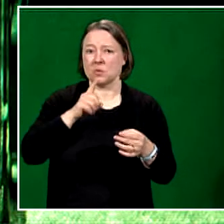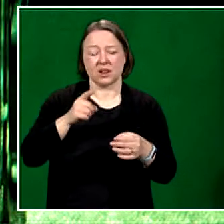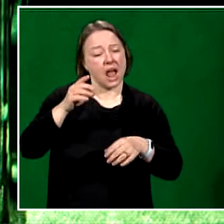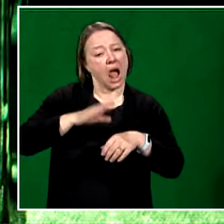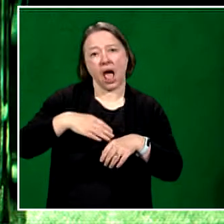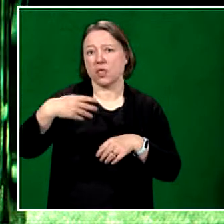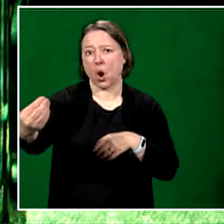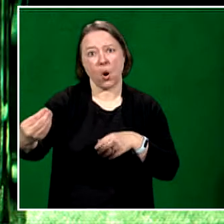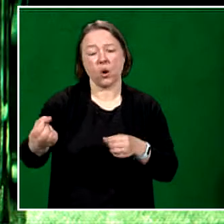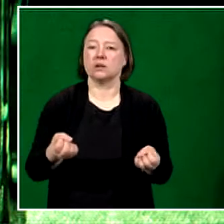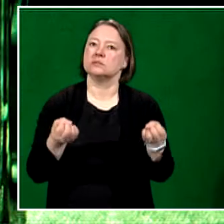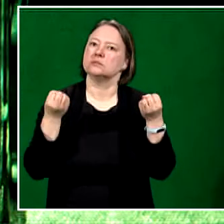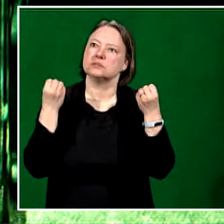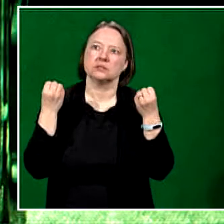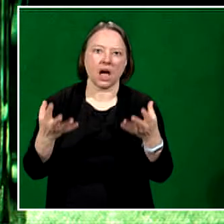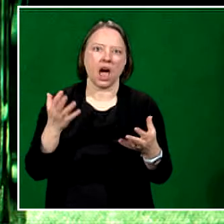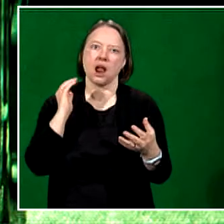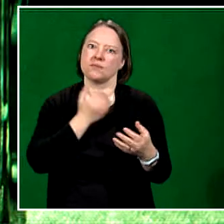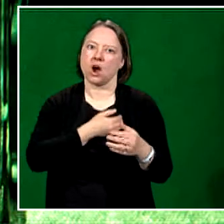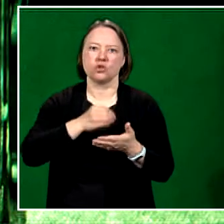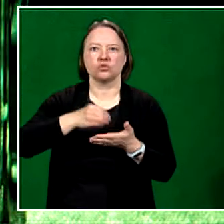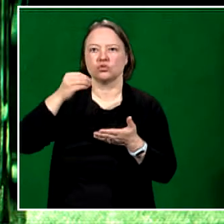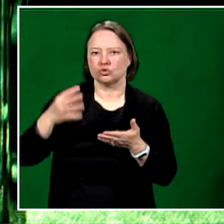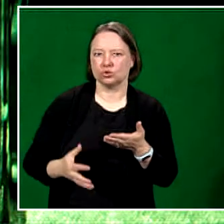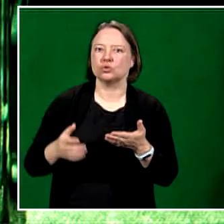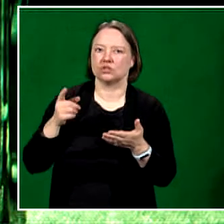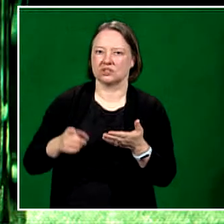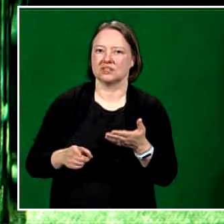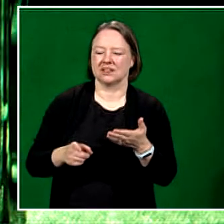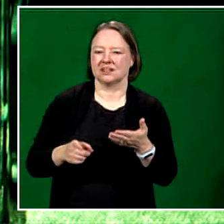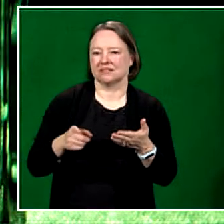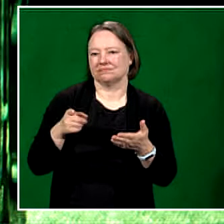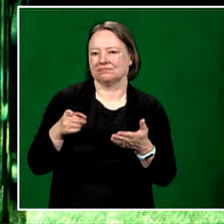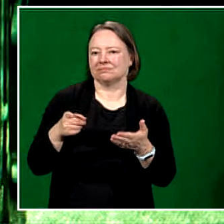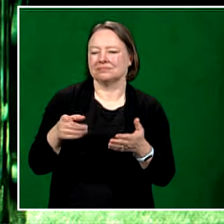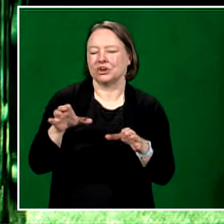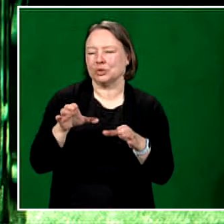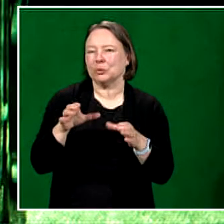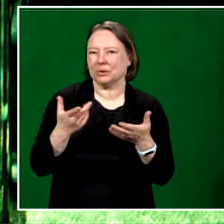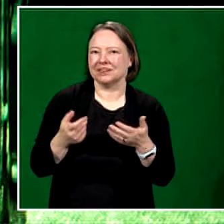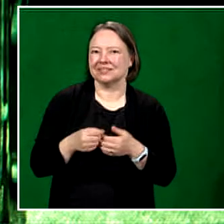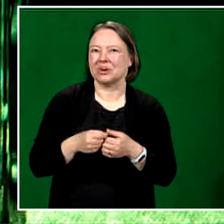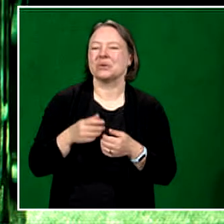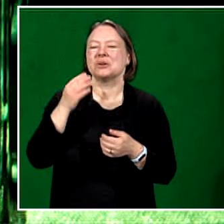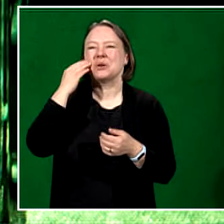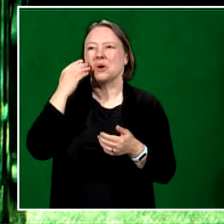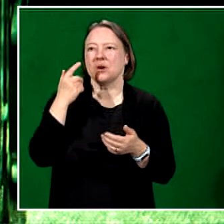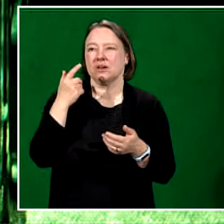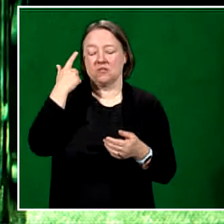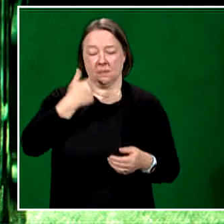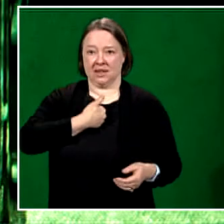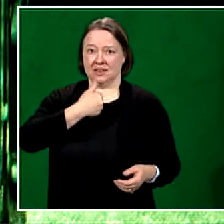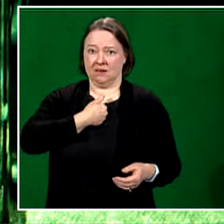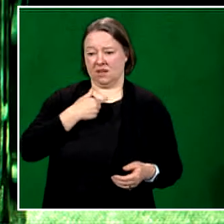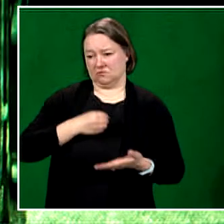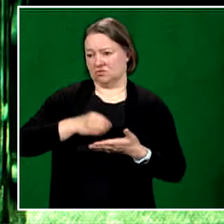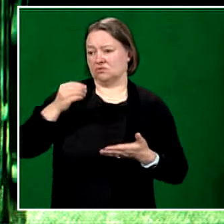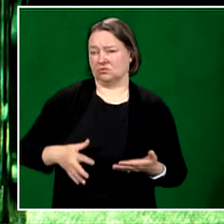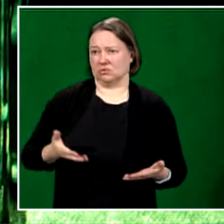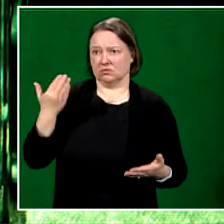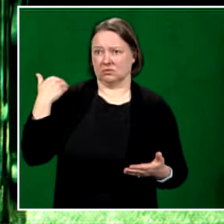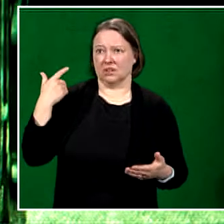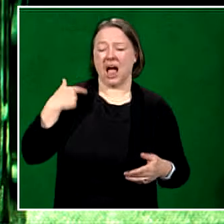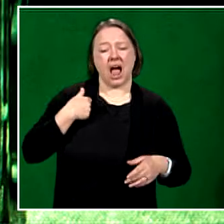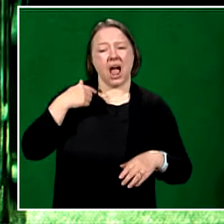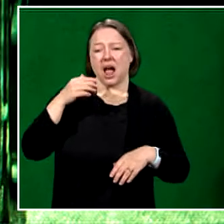go, which is what a lot of our students, our market, is doing. Speaking for myself as a student, I'm on